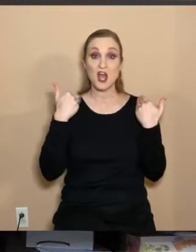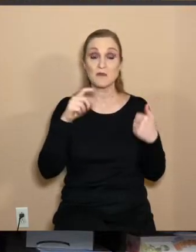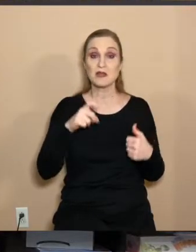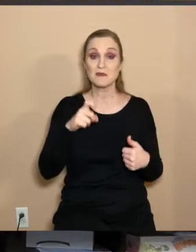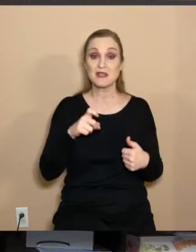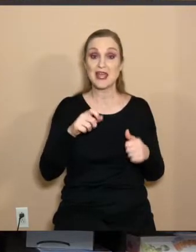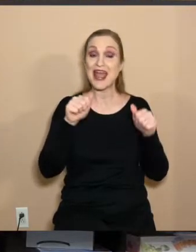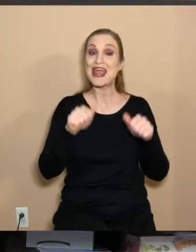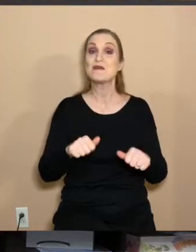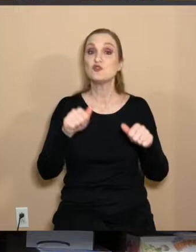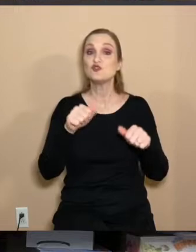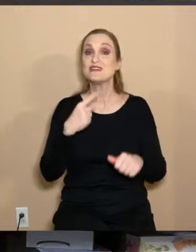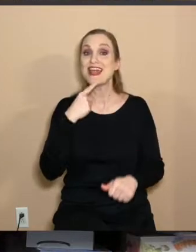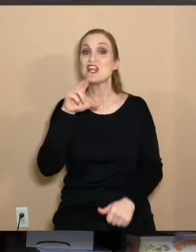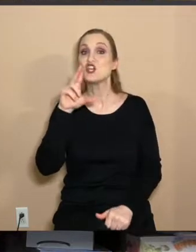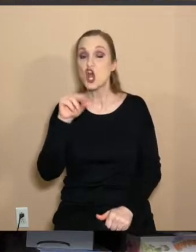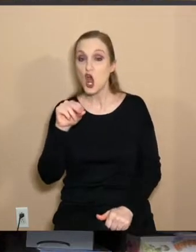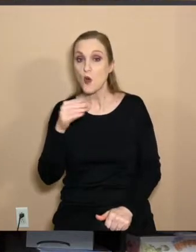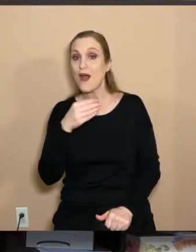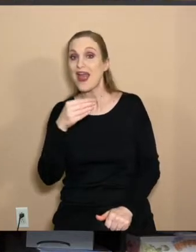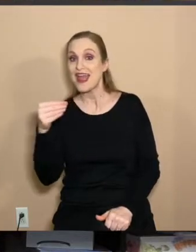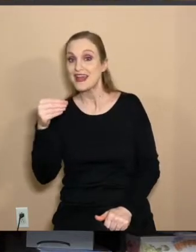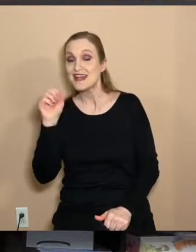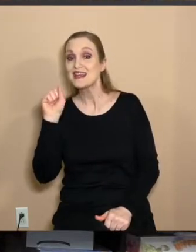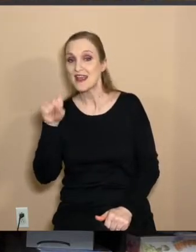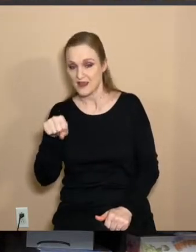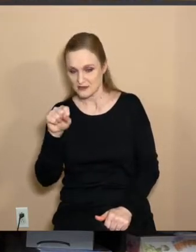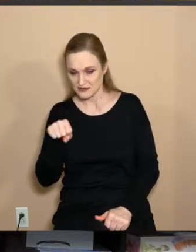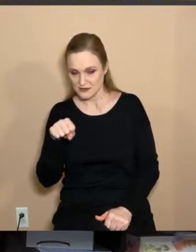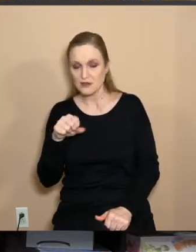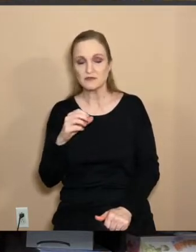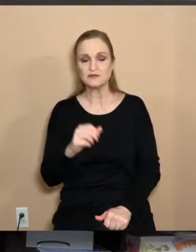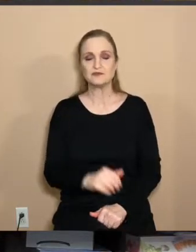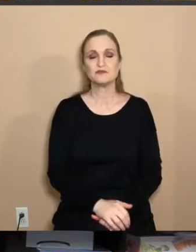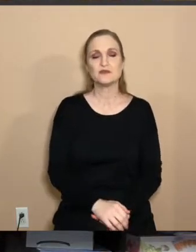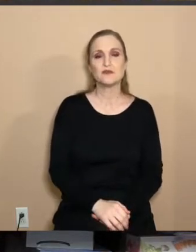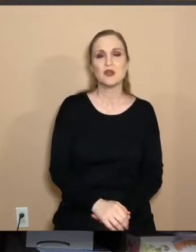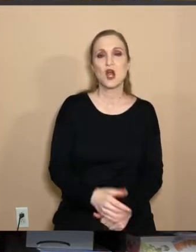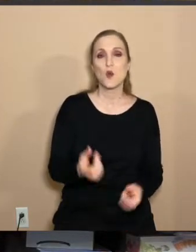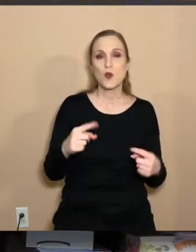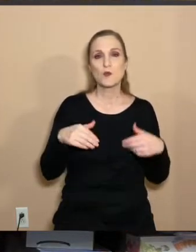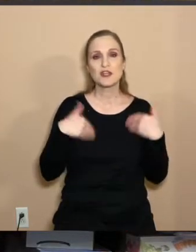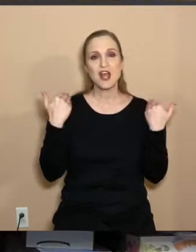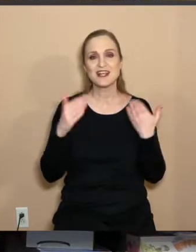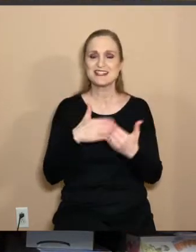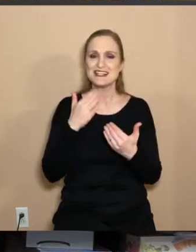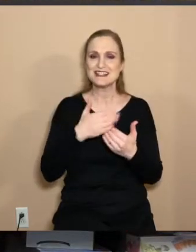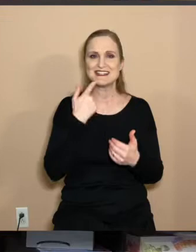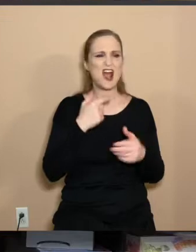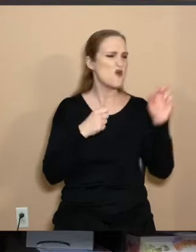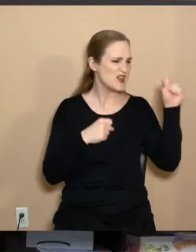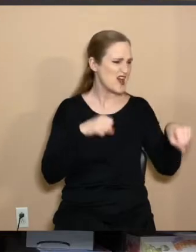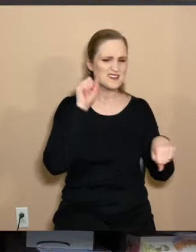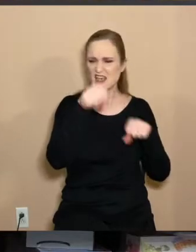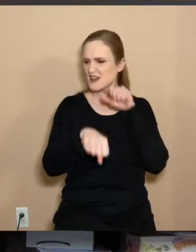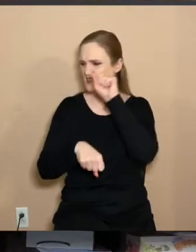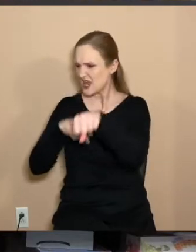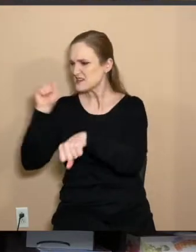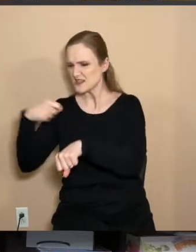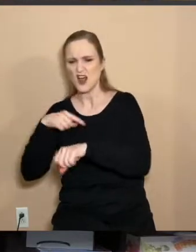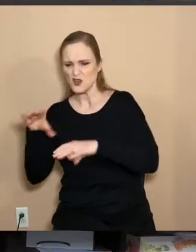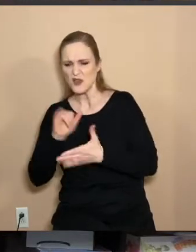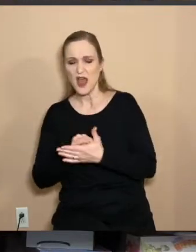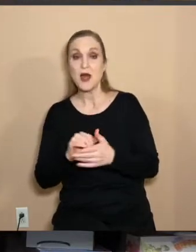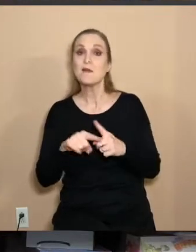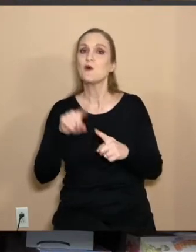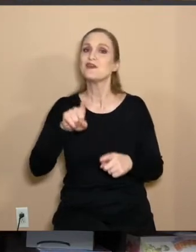say no as well as yes. When we're young, it's easy to say, yes, I'll do that. Yes, I'll do that. Yes, I'll do that. But we